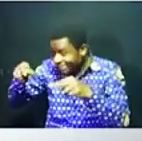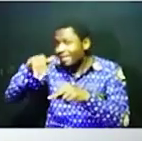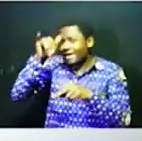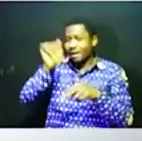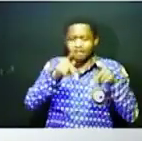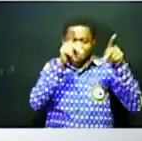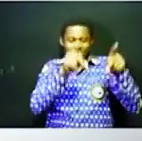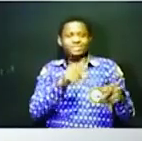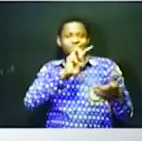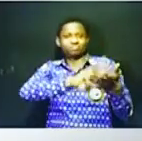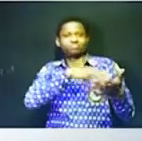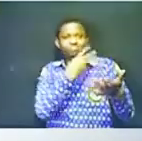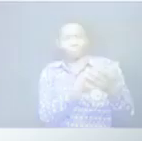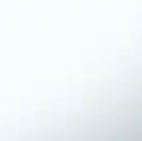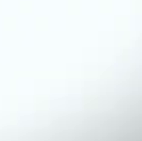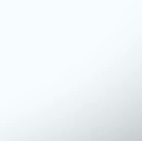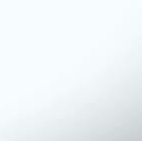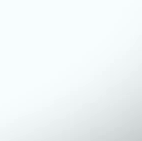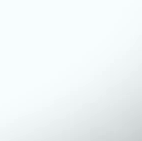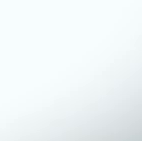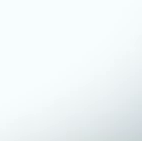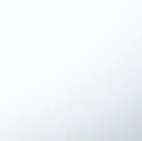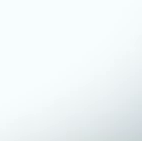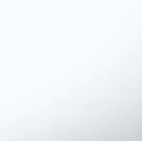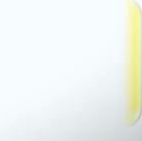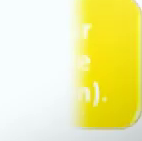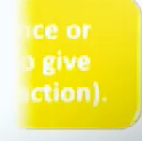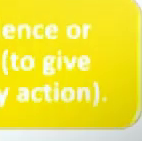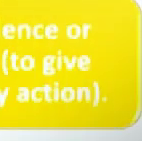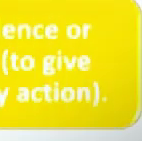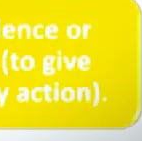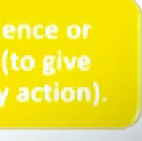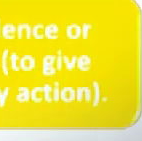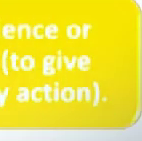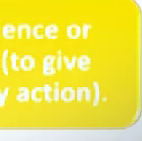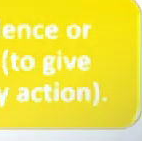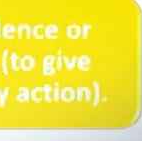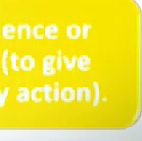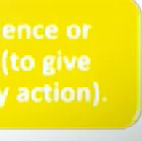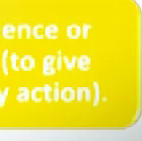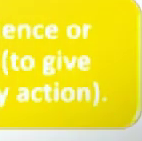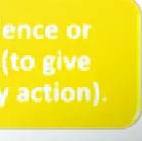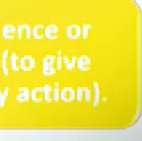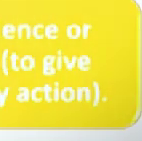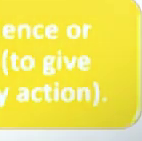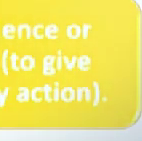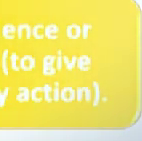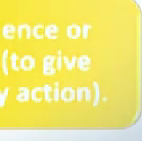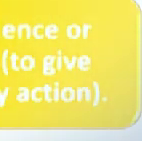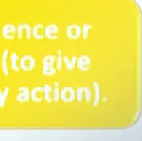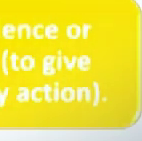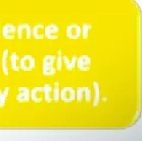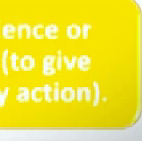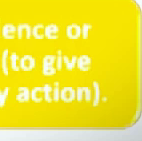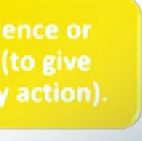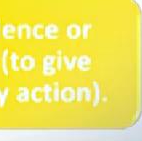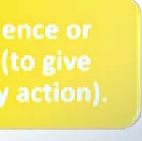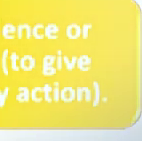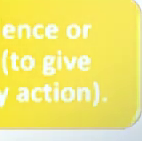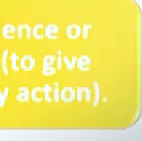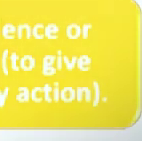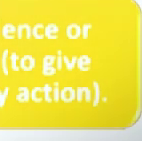The third definition that I want us to dwell on is one who has evidence or